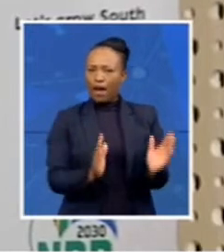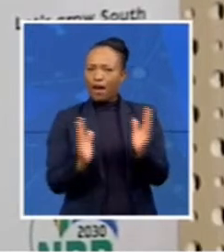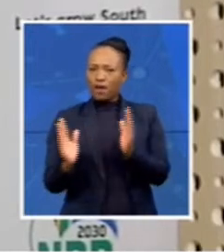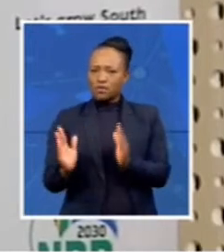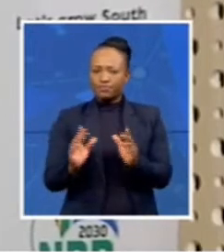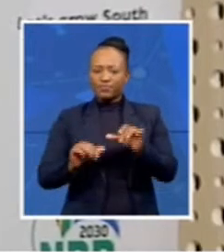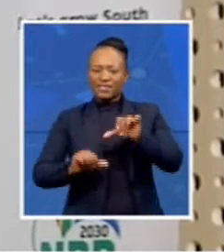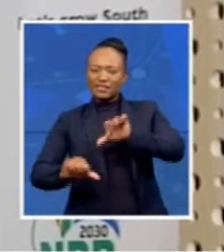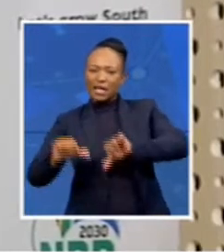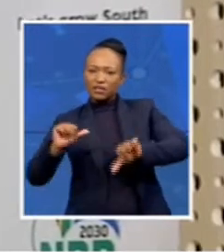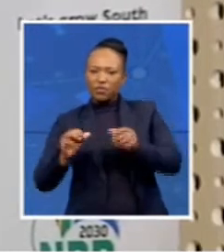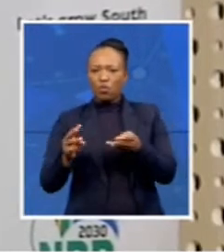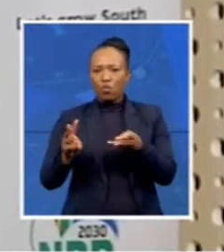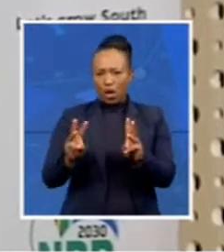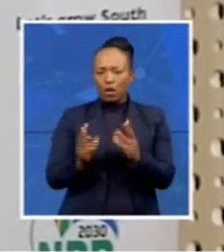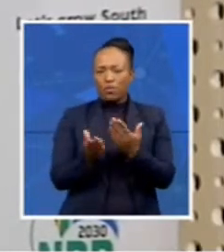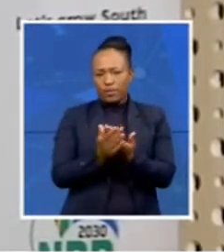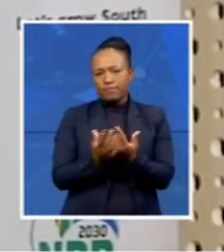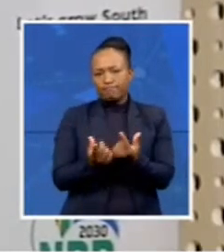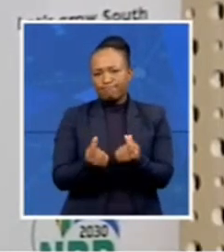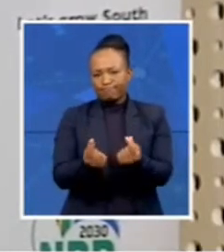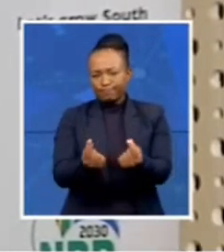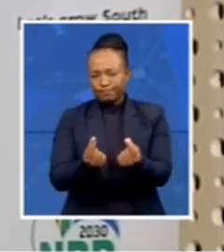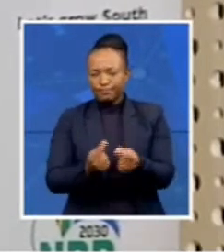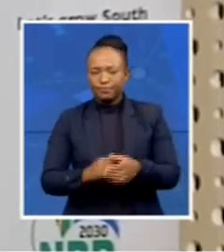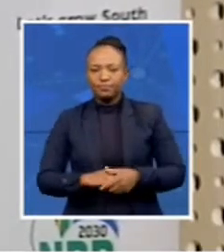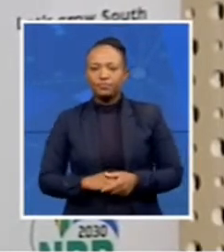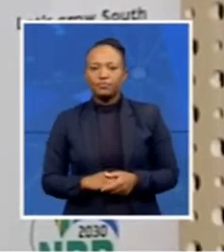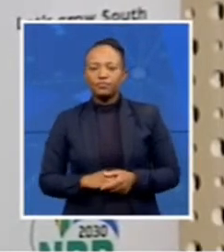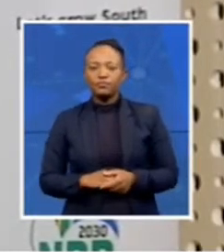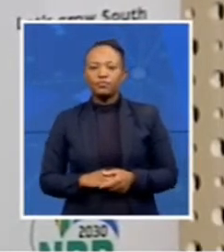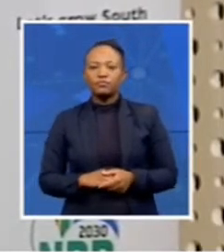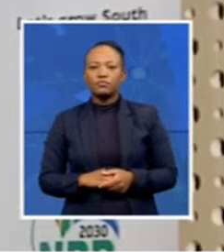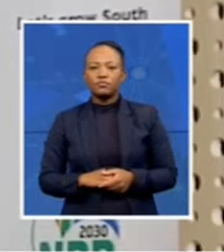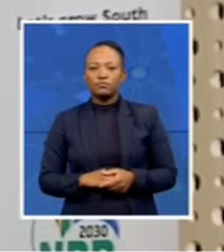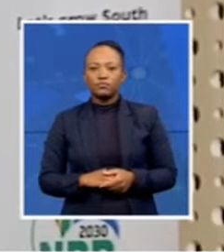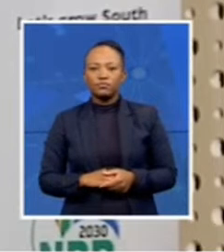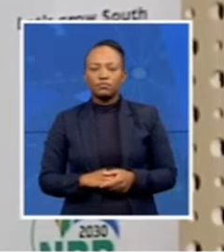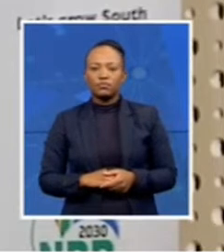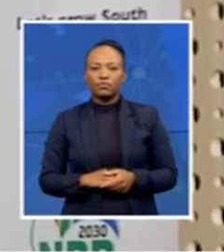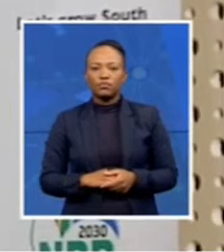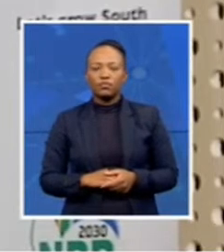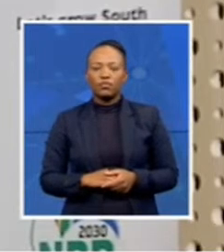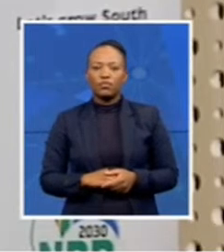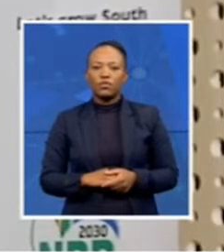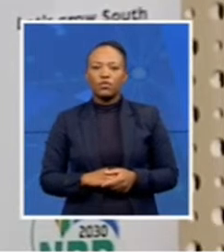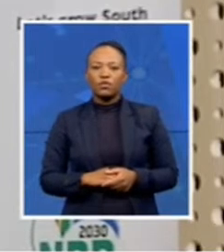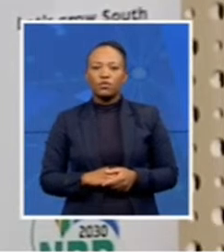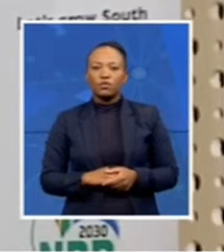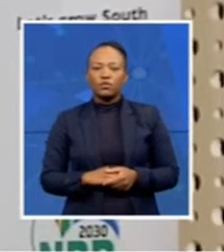And as such, the strategy deals with a lot of things, including the